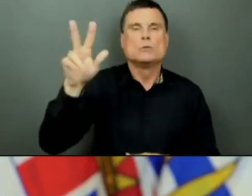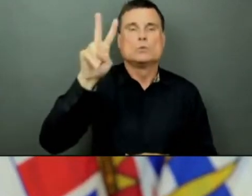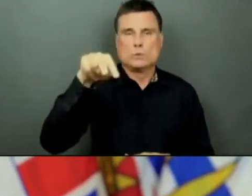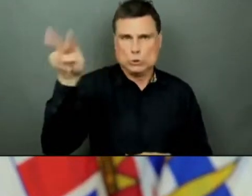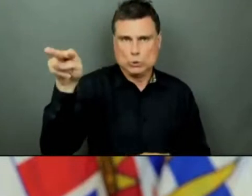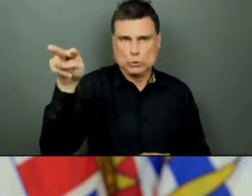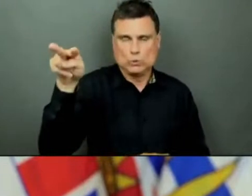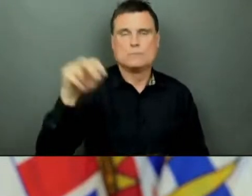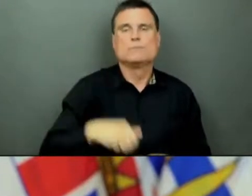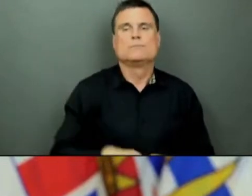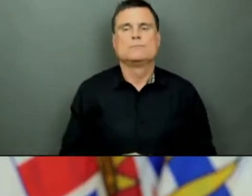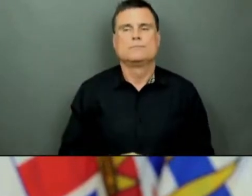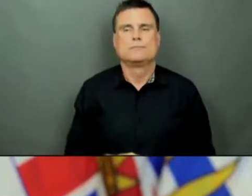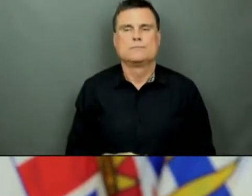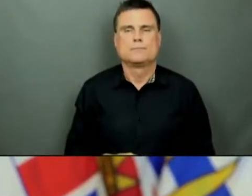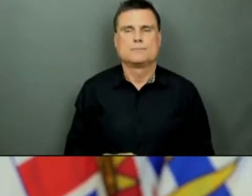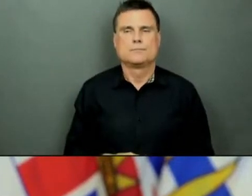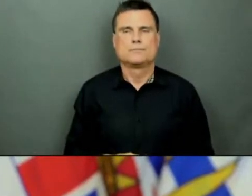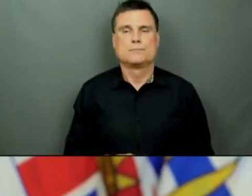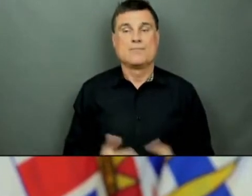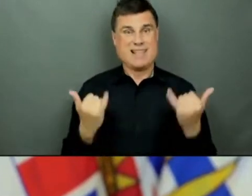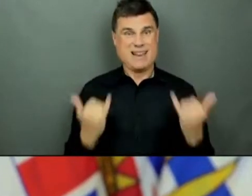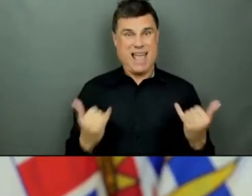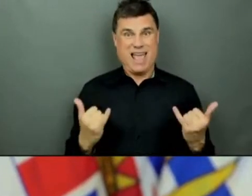the Northern Health Region. We currently have